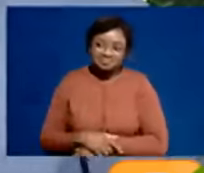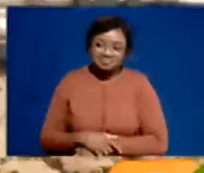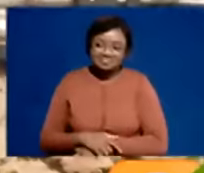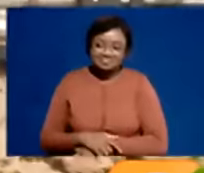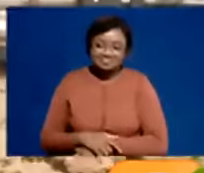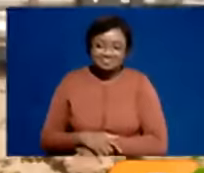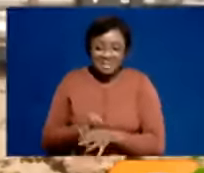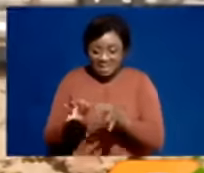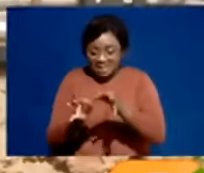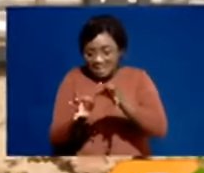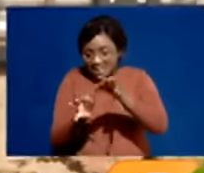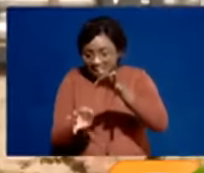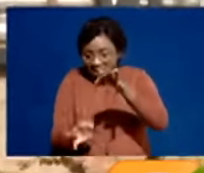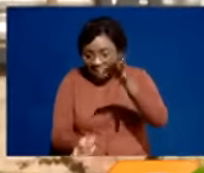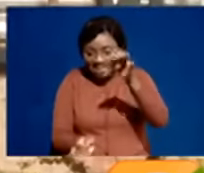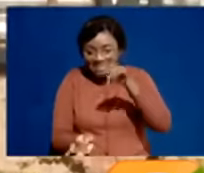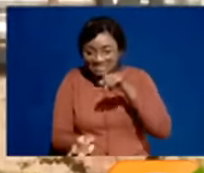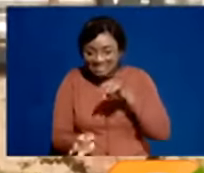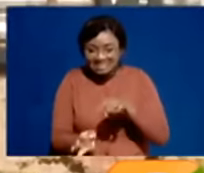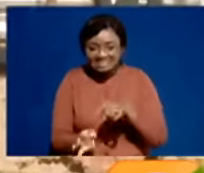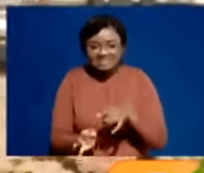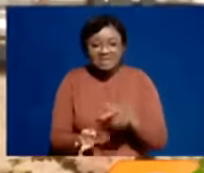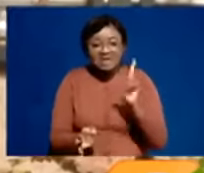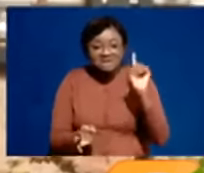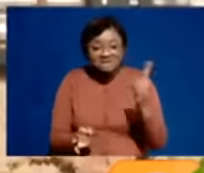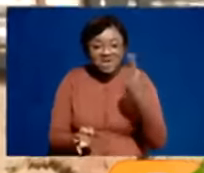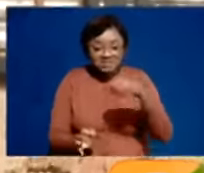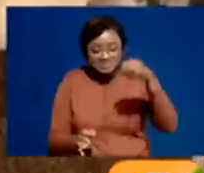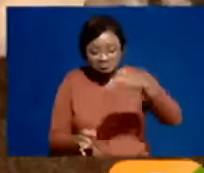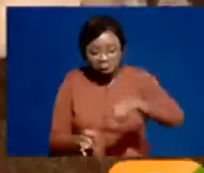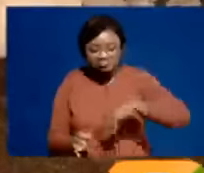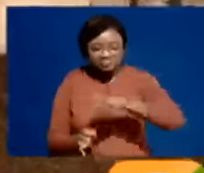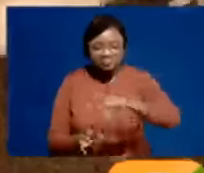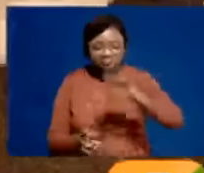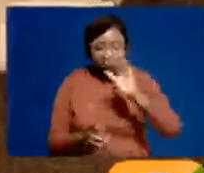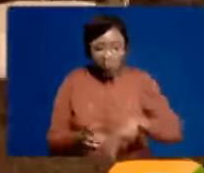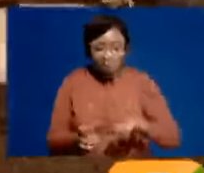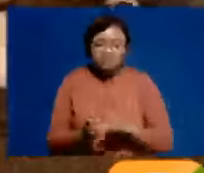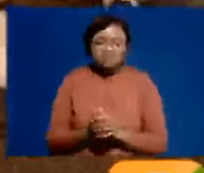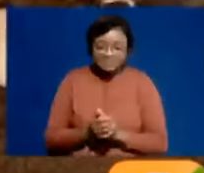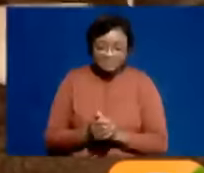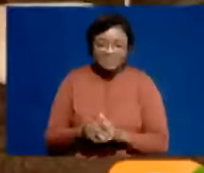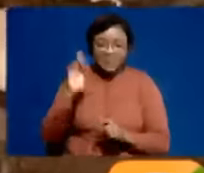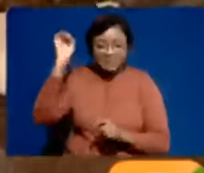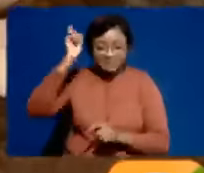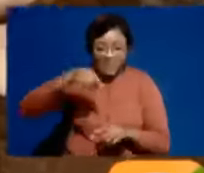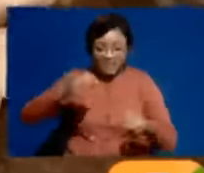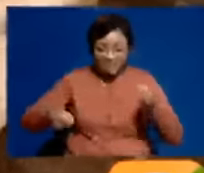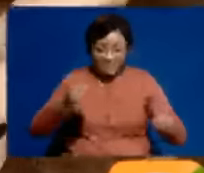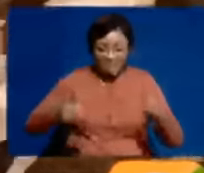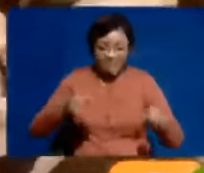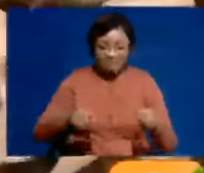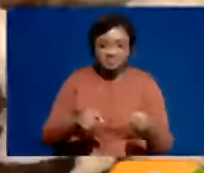1 meter deep pit, you first lay charcoal dust. Charcoal helps in carbon. We mix